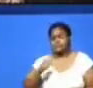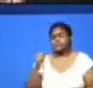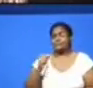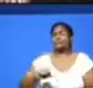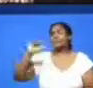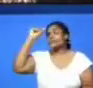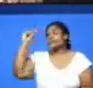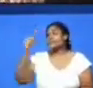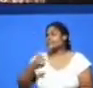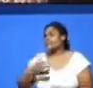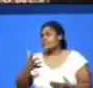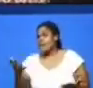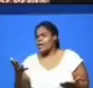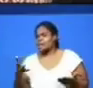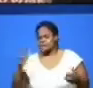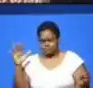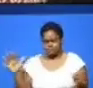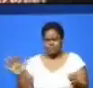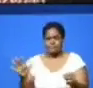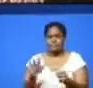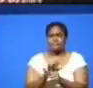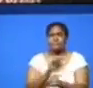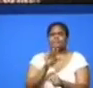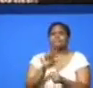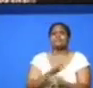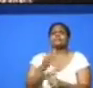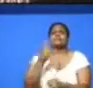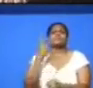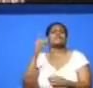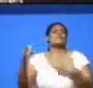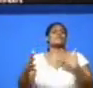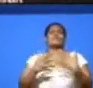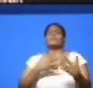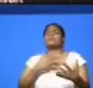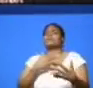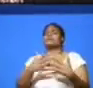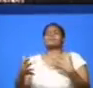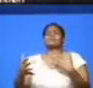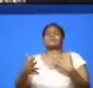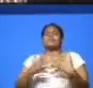face. His grace is sufficient for every